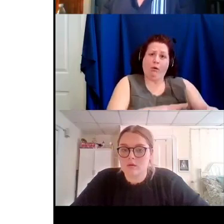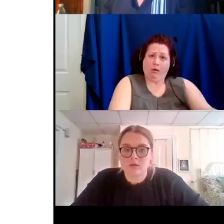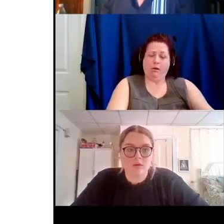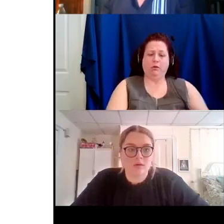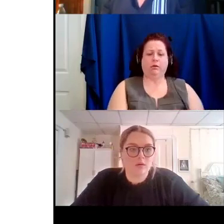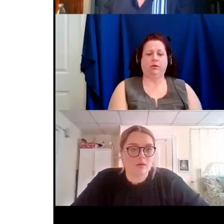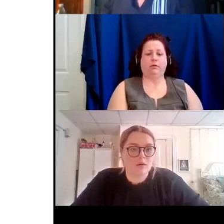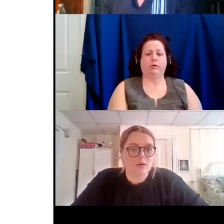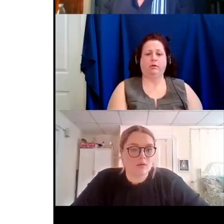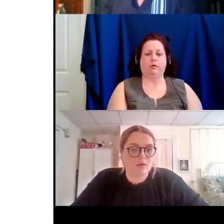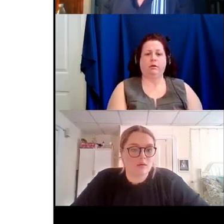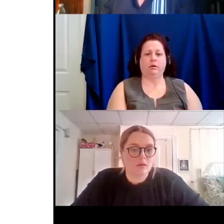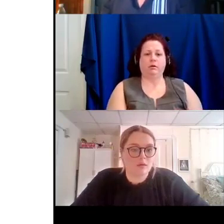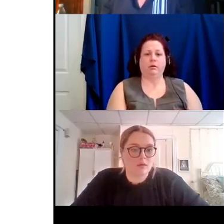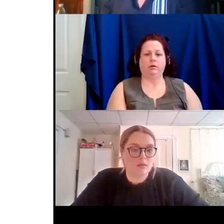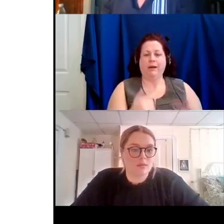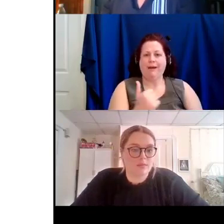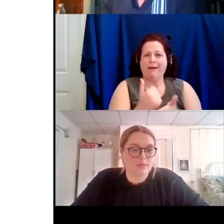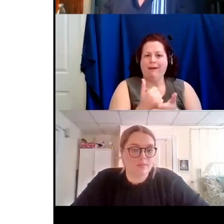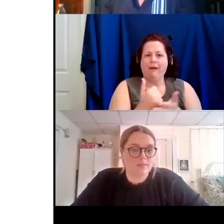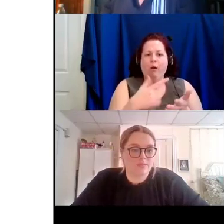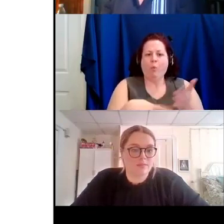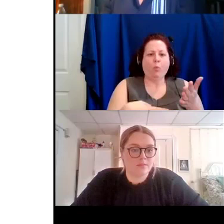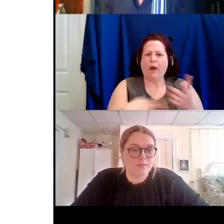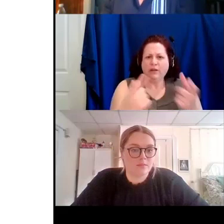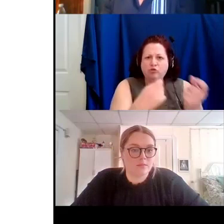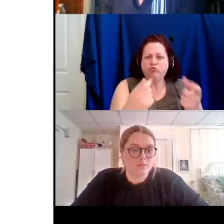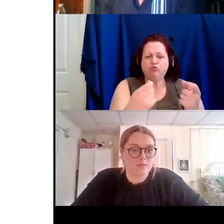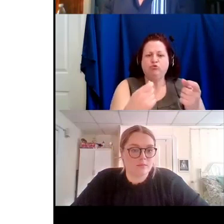taken to mitigate or to prevent the